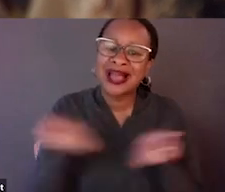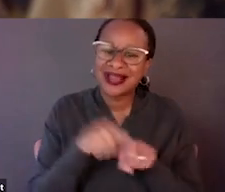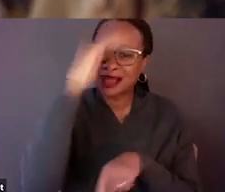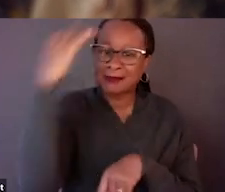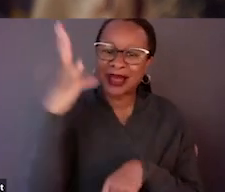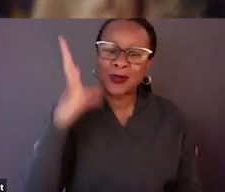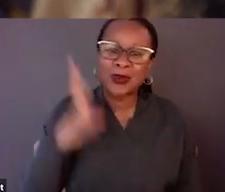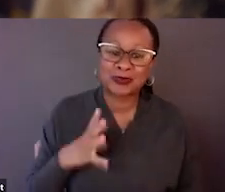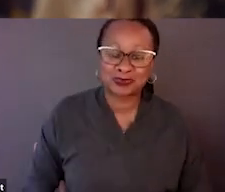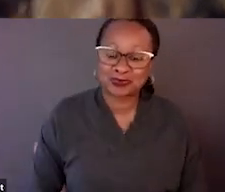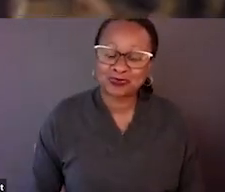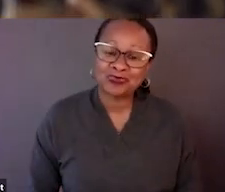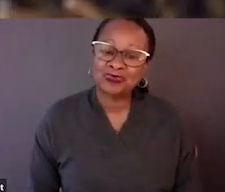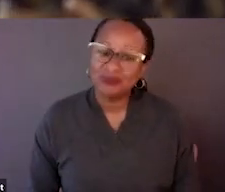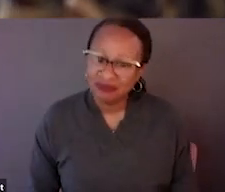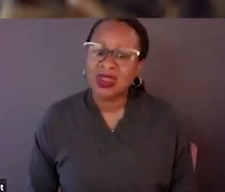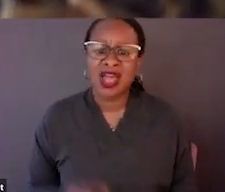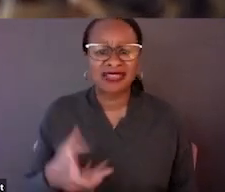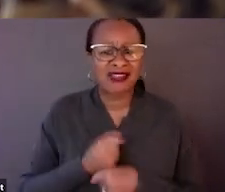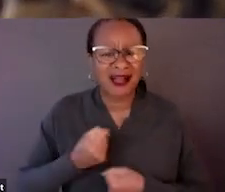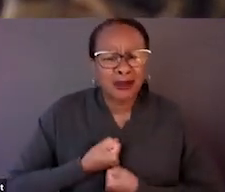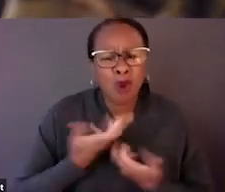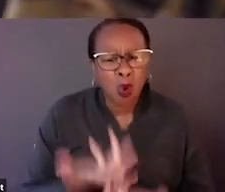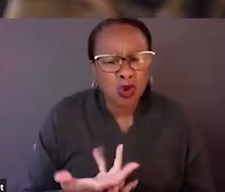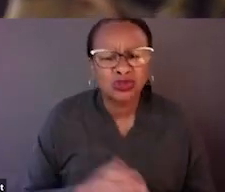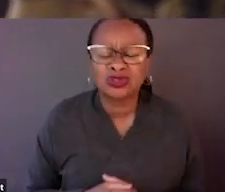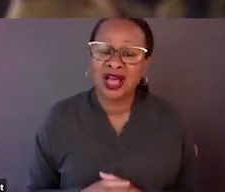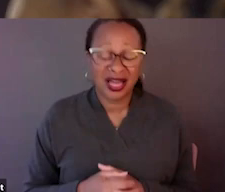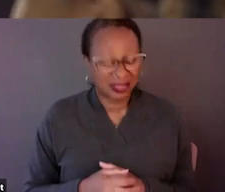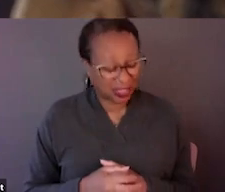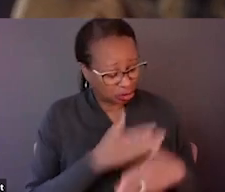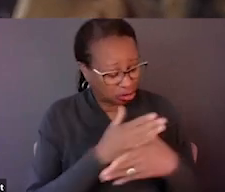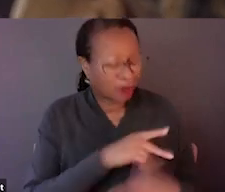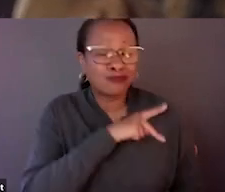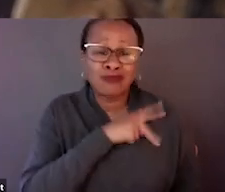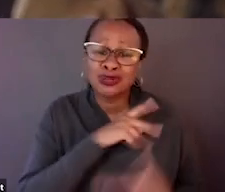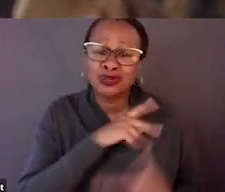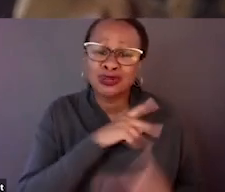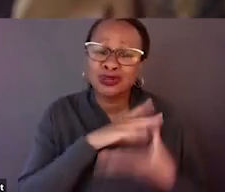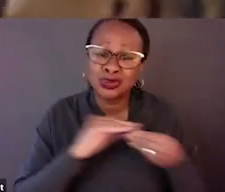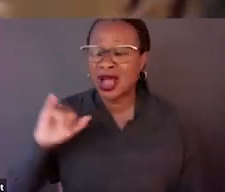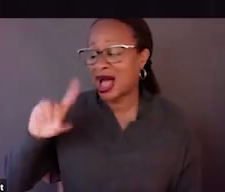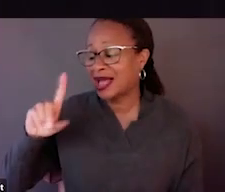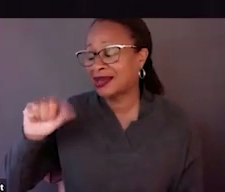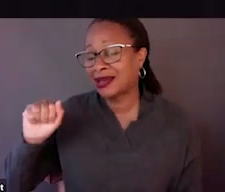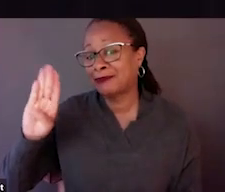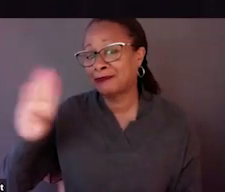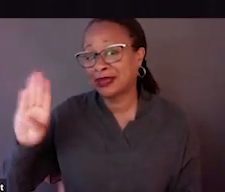know, so they got emotional and they told their personal stories. I mean, the Ida B. Wells, you know,